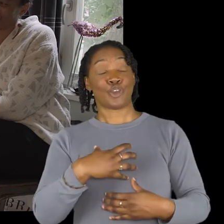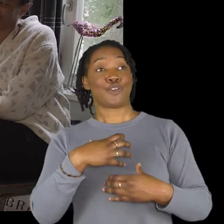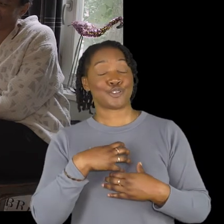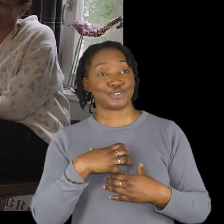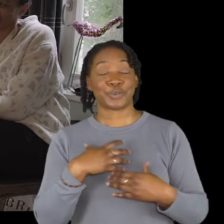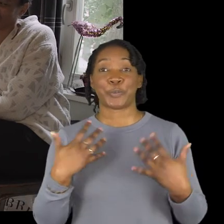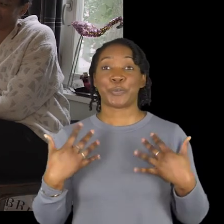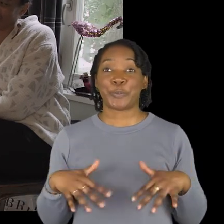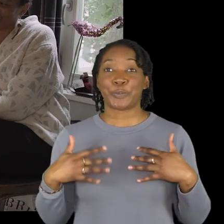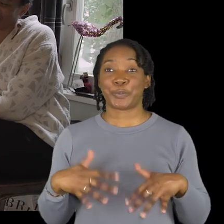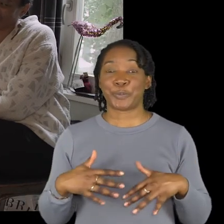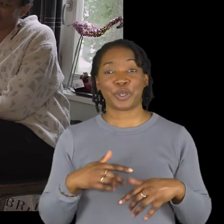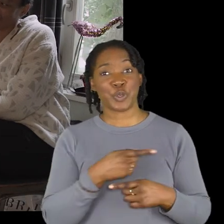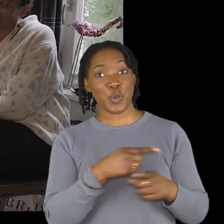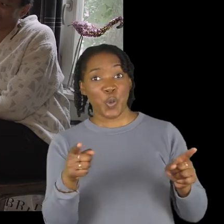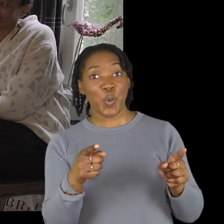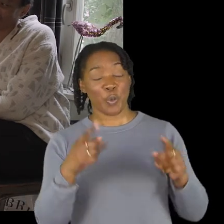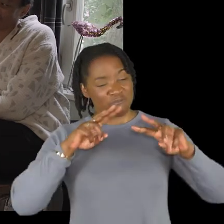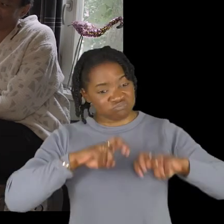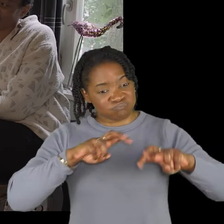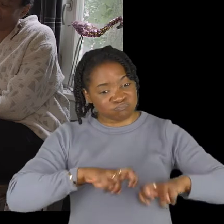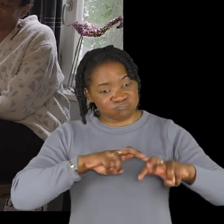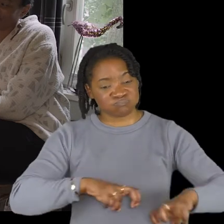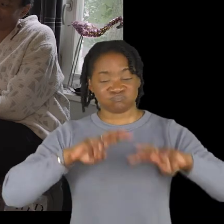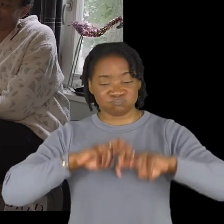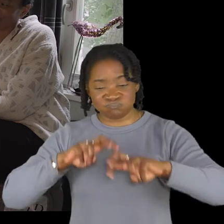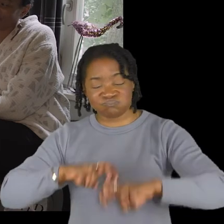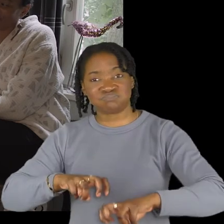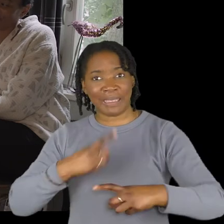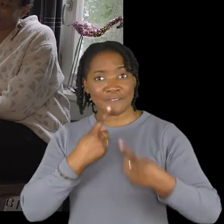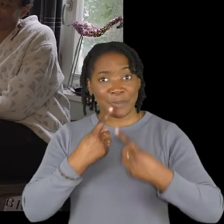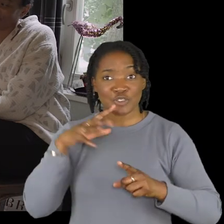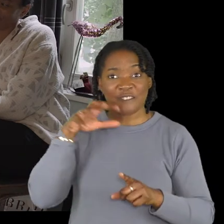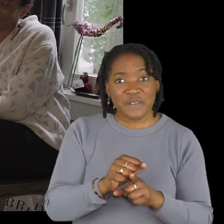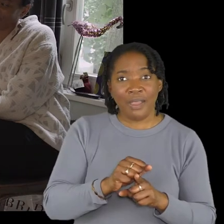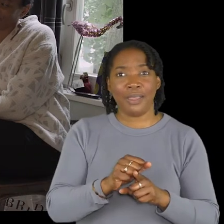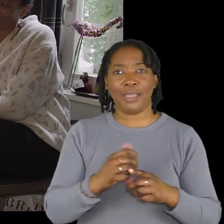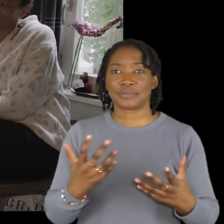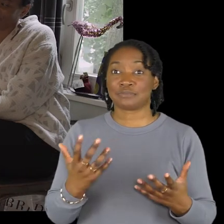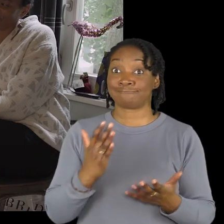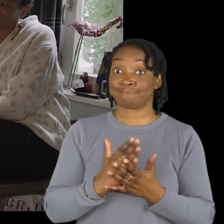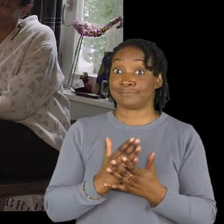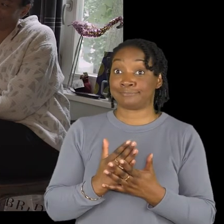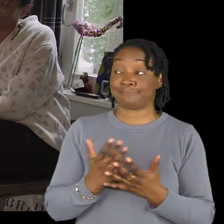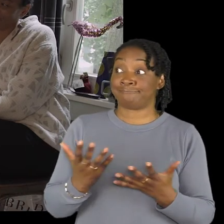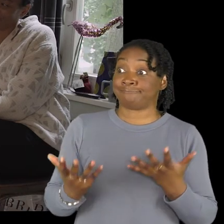taken aback that you were able to find out information and information